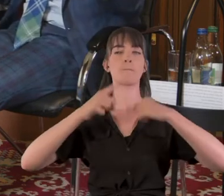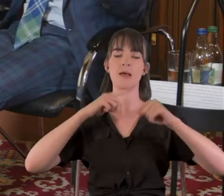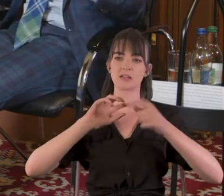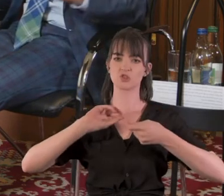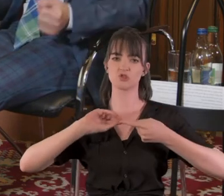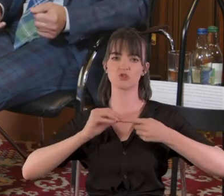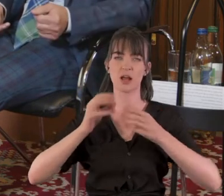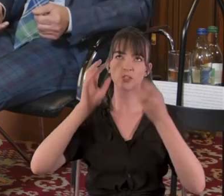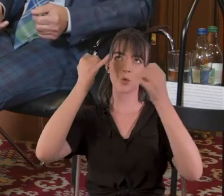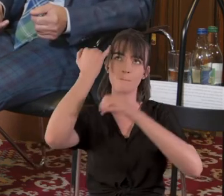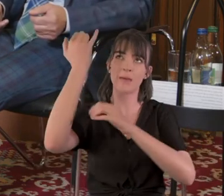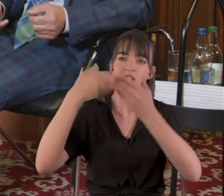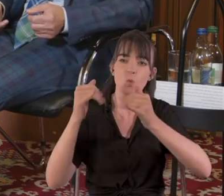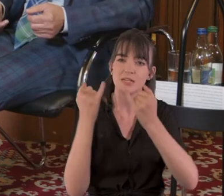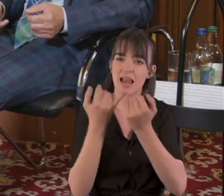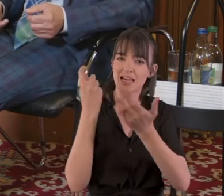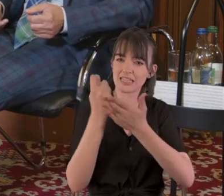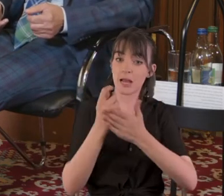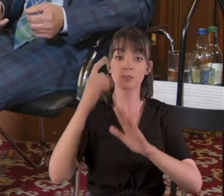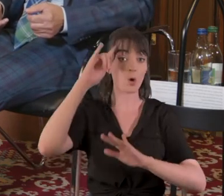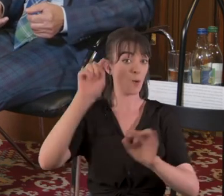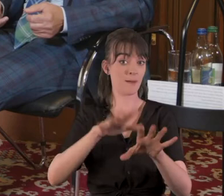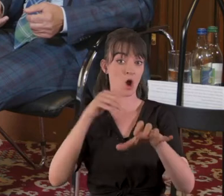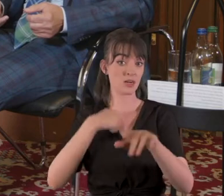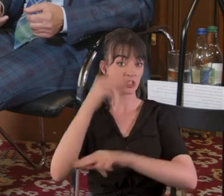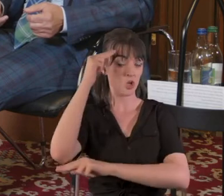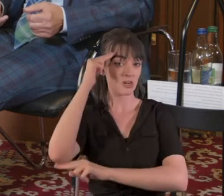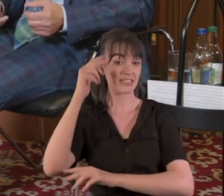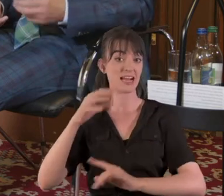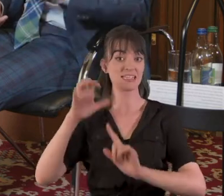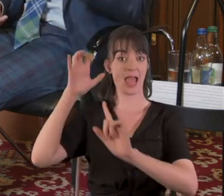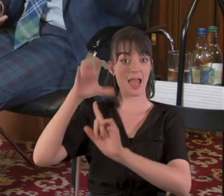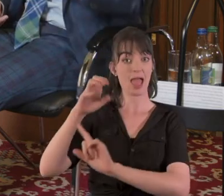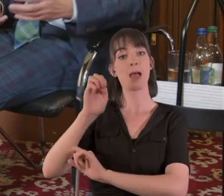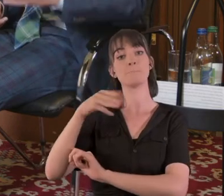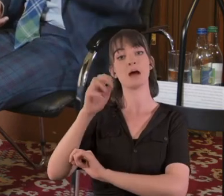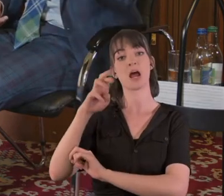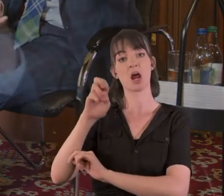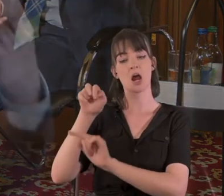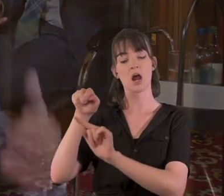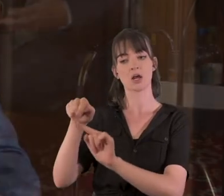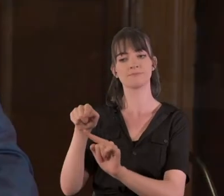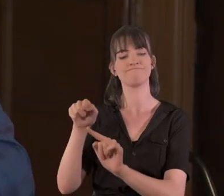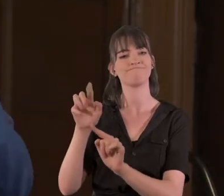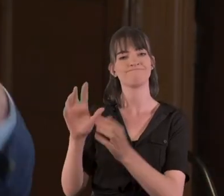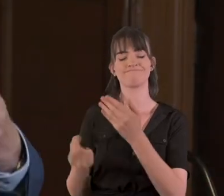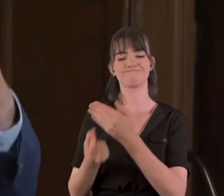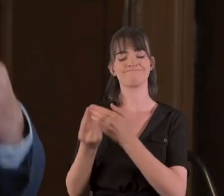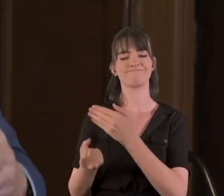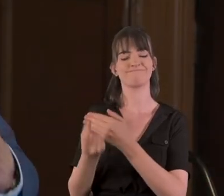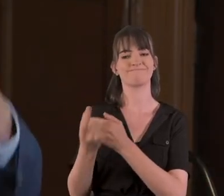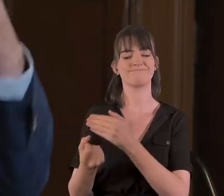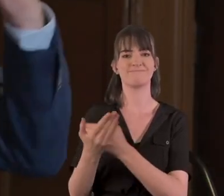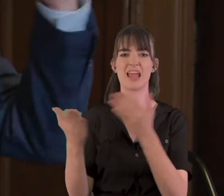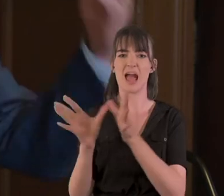sort of established in the audience's mind that, you know, the empire was the question that kept coming up, the relevance